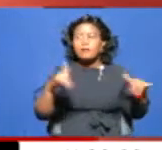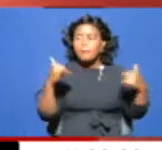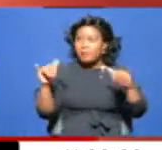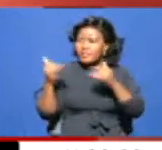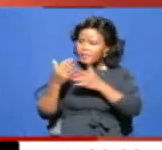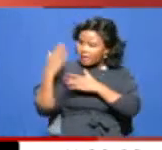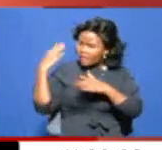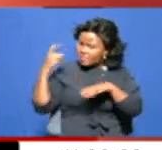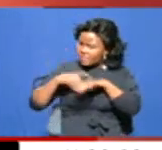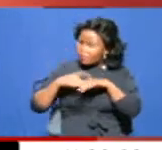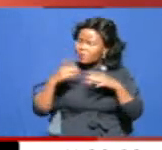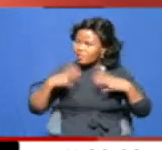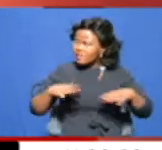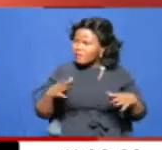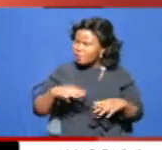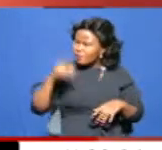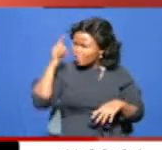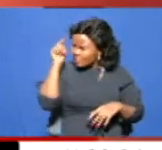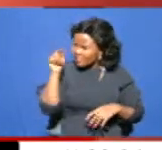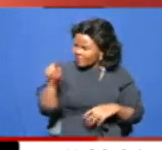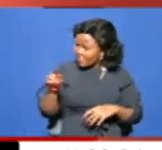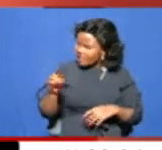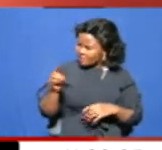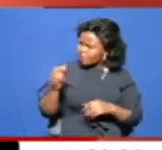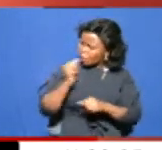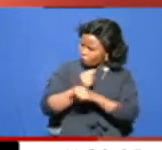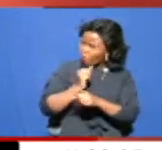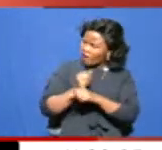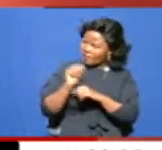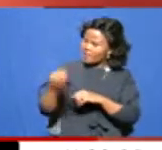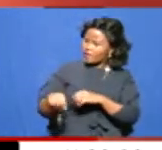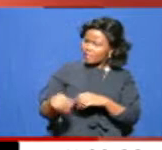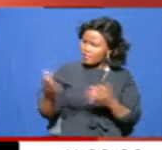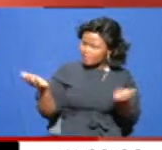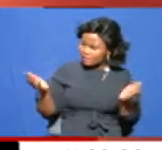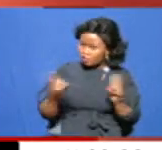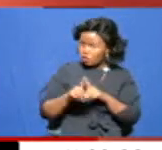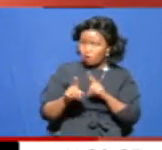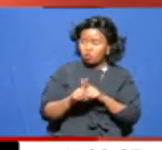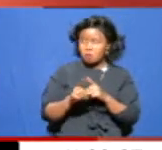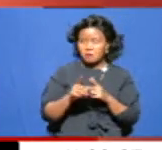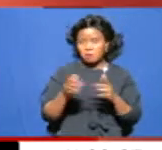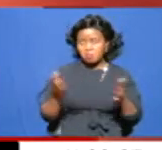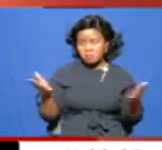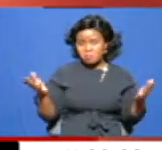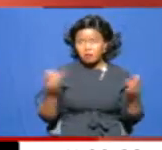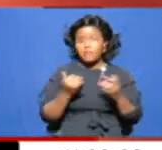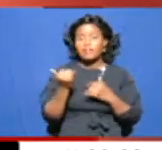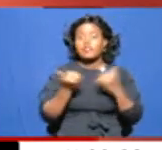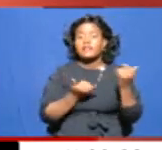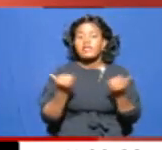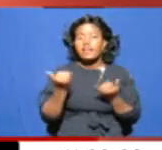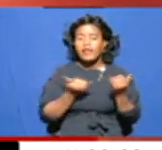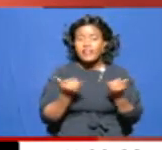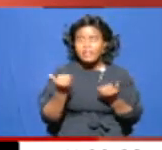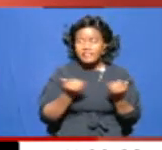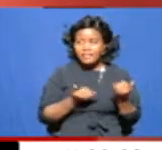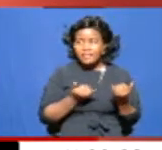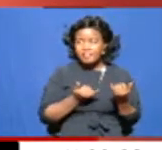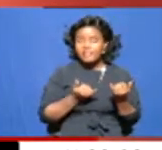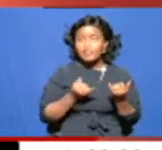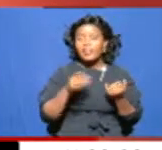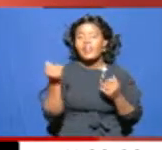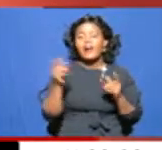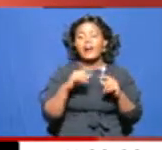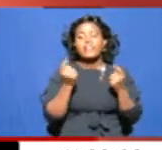like, this place can actually work for us. Yeah. And you can see, like on Saturday, Bidco was playing Madari at the